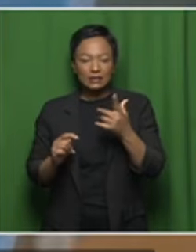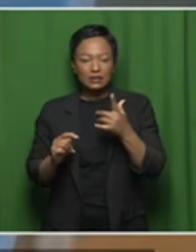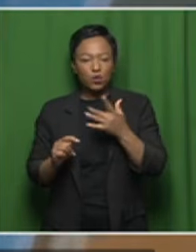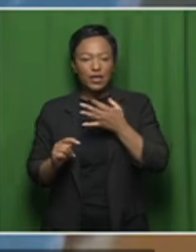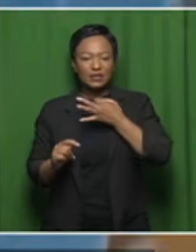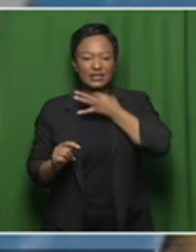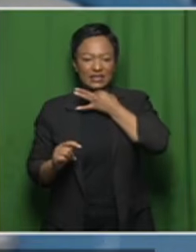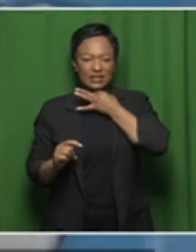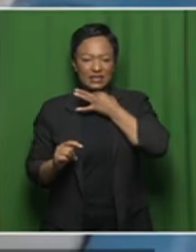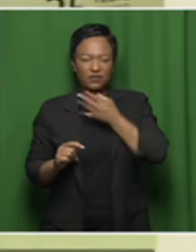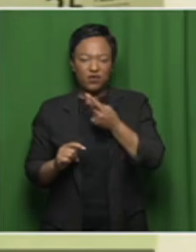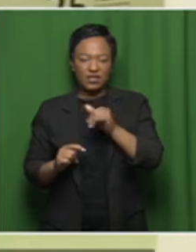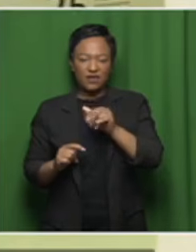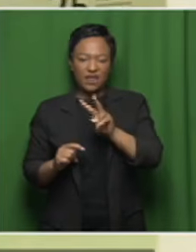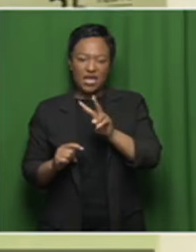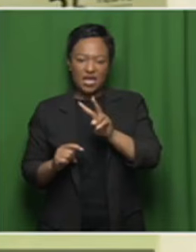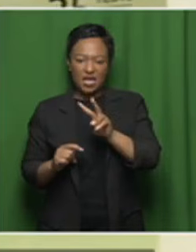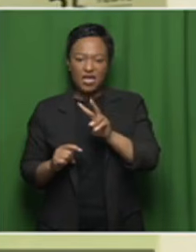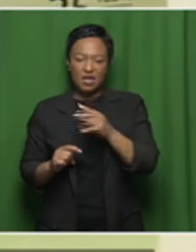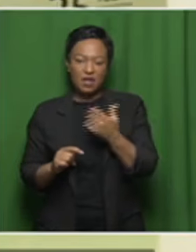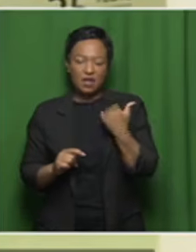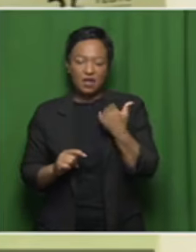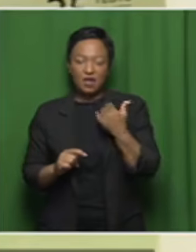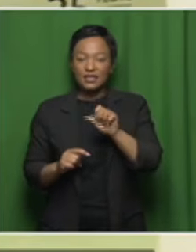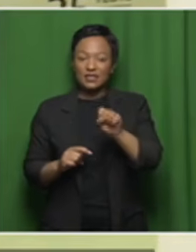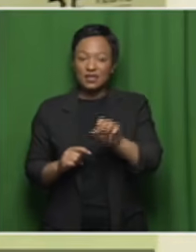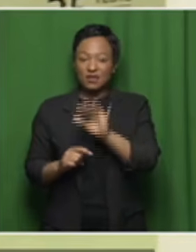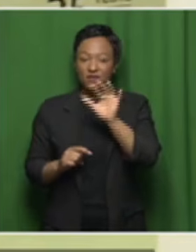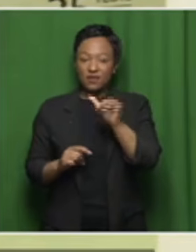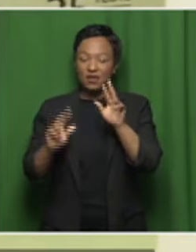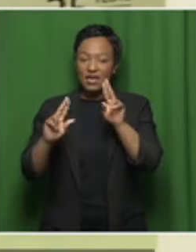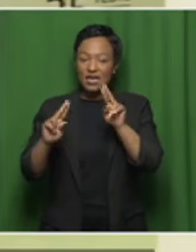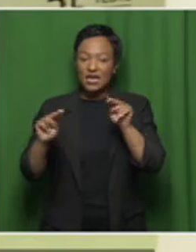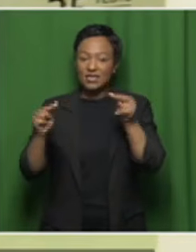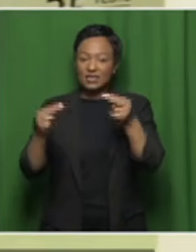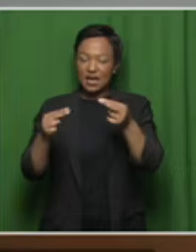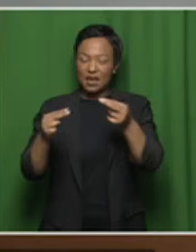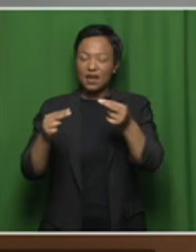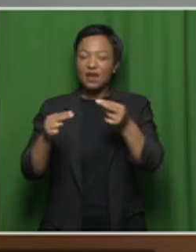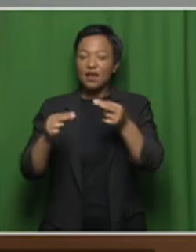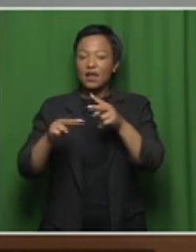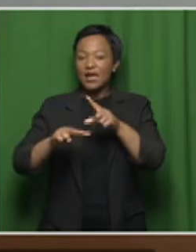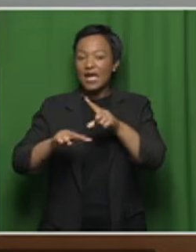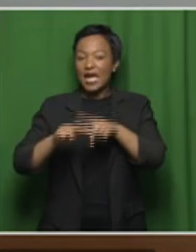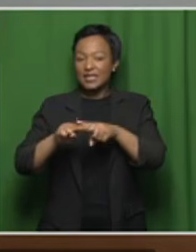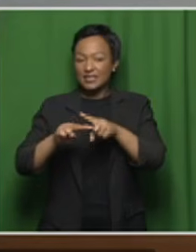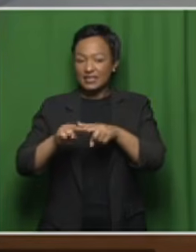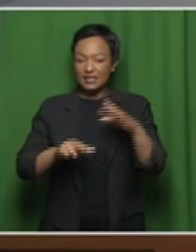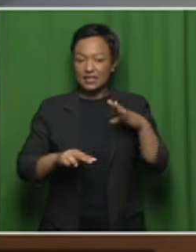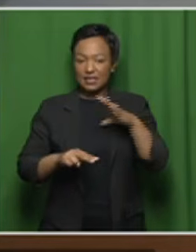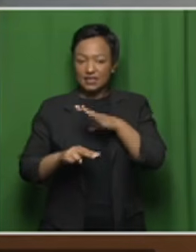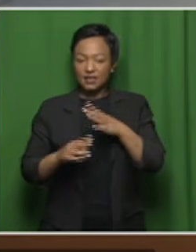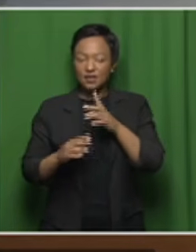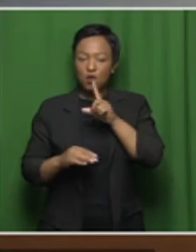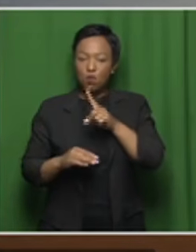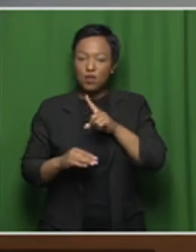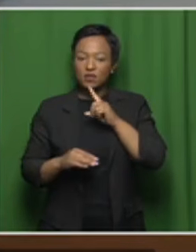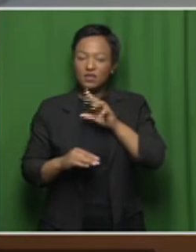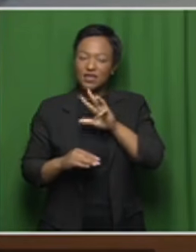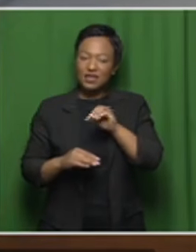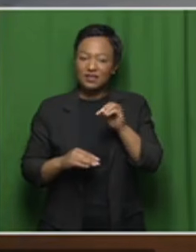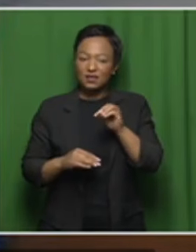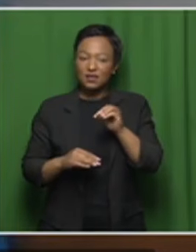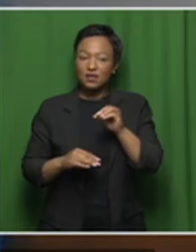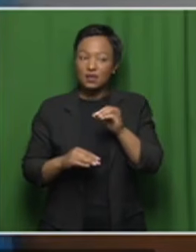infection. According to data from the South African National AIDS Council, about 1,100 new HIV infections